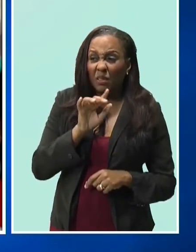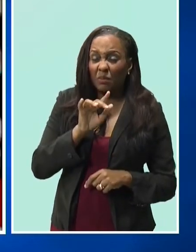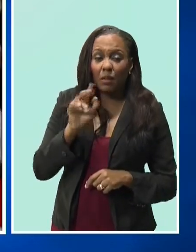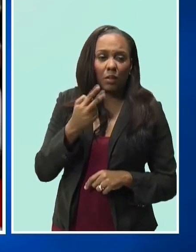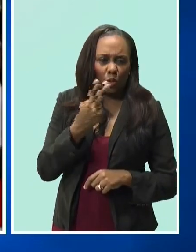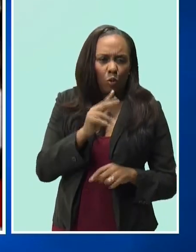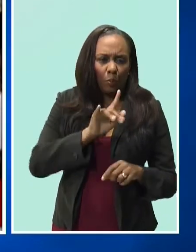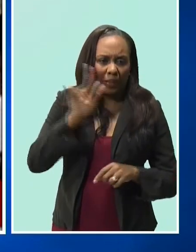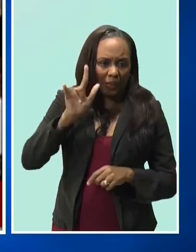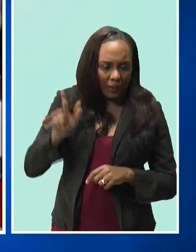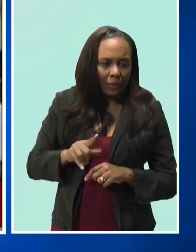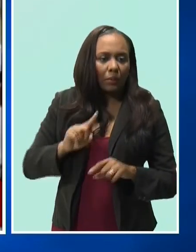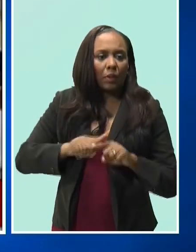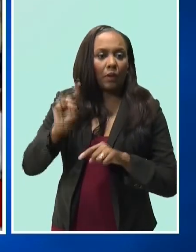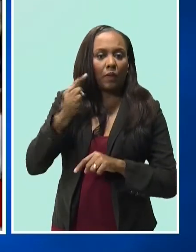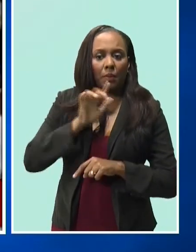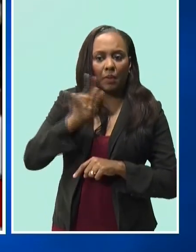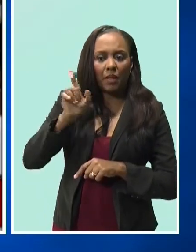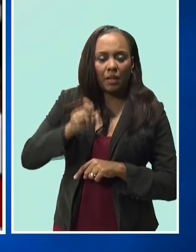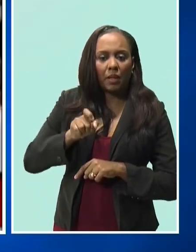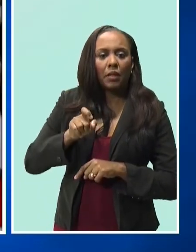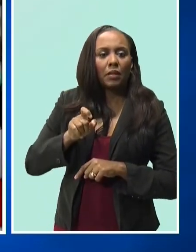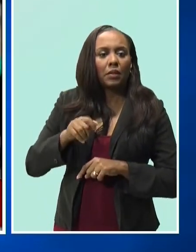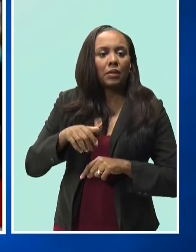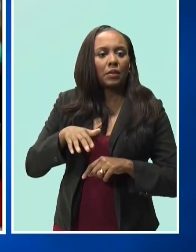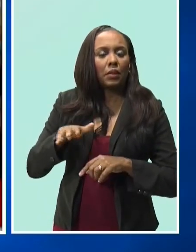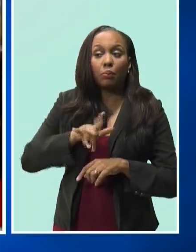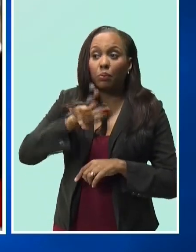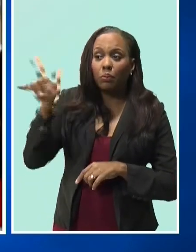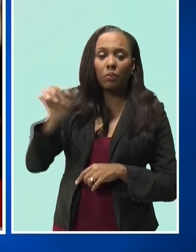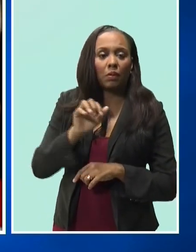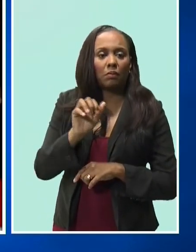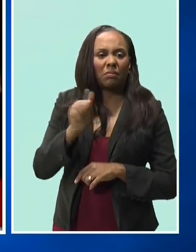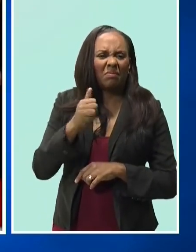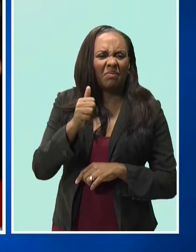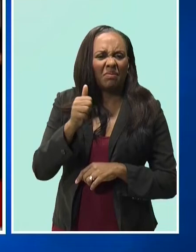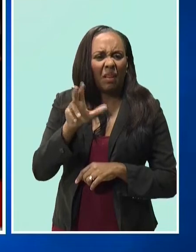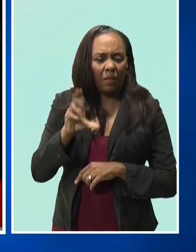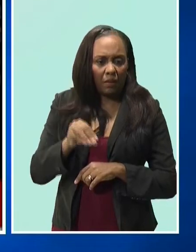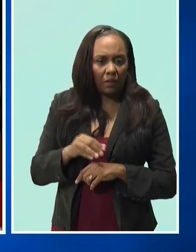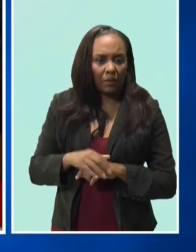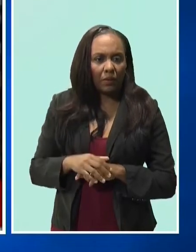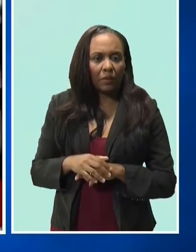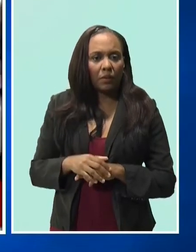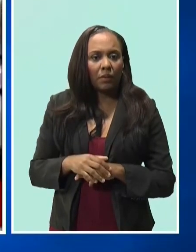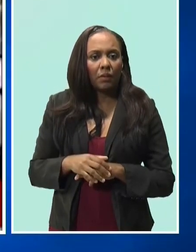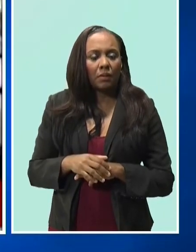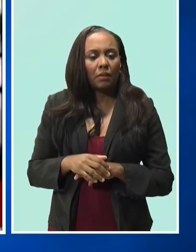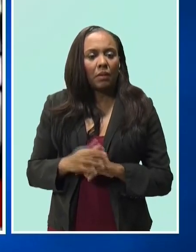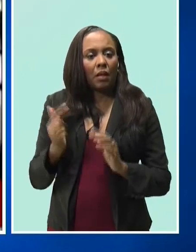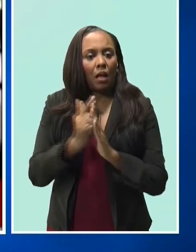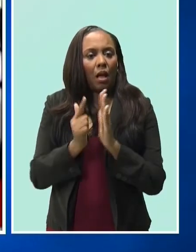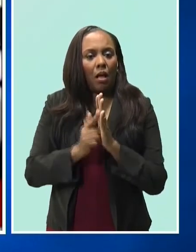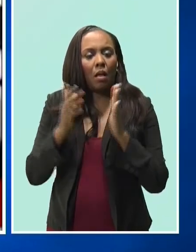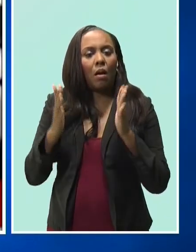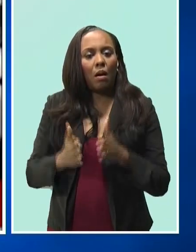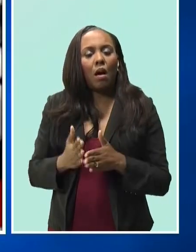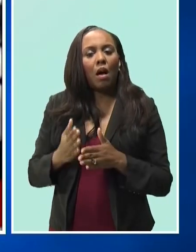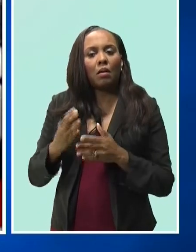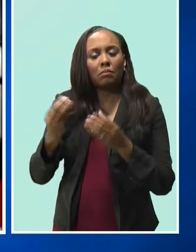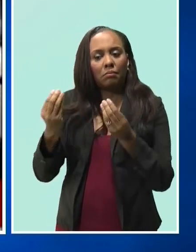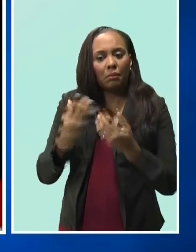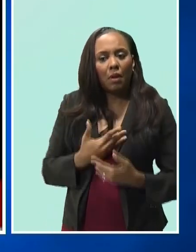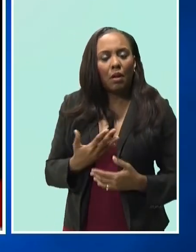around 10:30 a.m., but that was delayed by a few hours. Attorney Prakash Ramada confirmed the reason for the